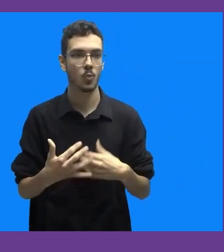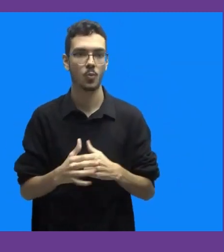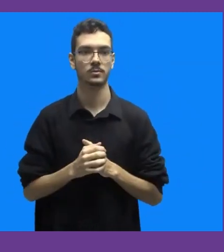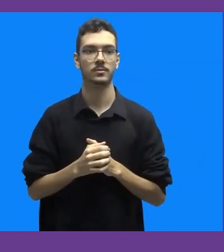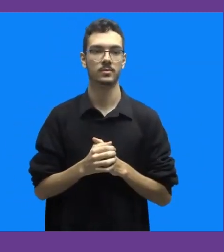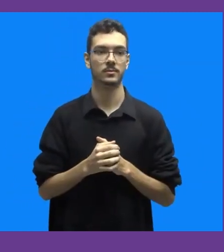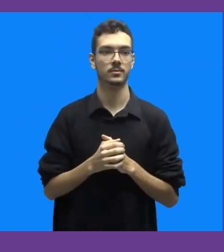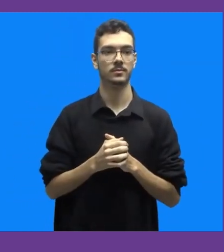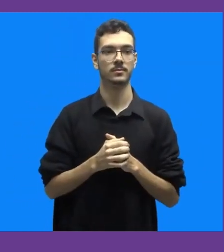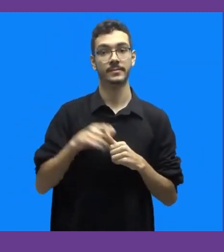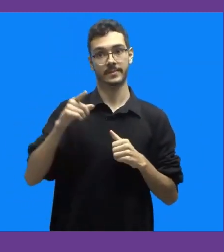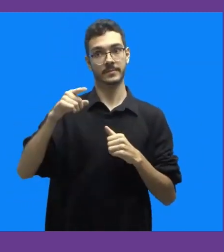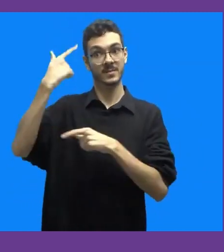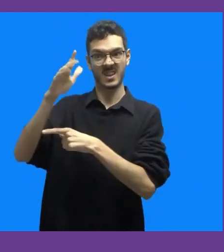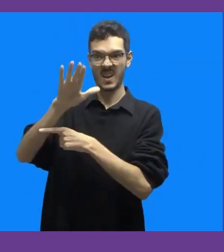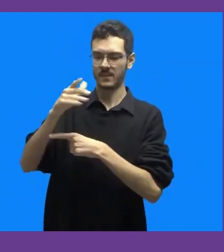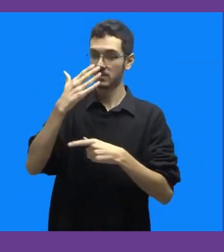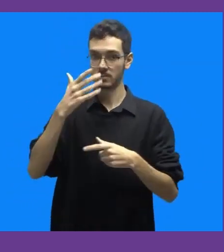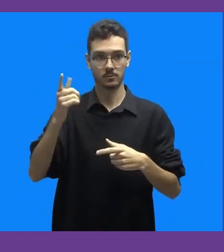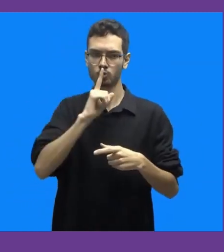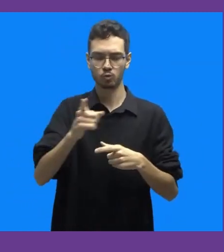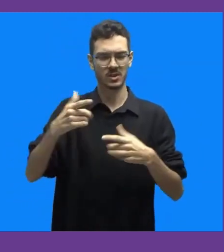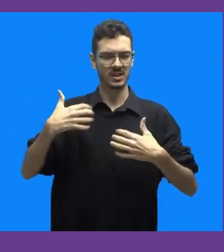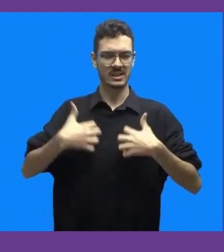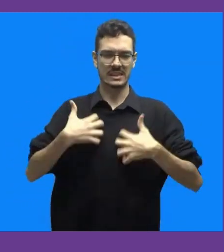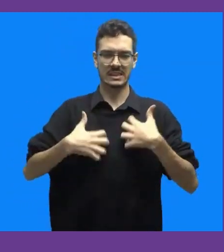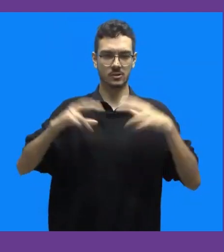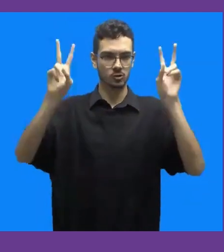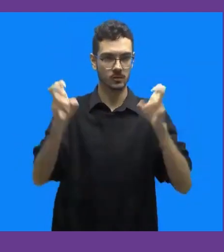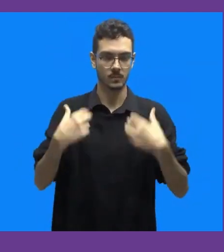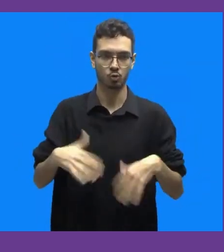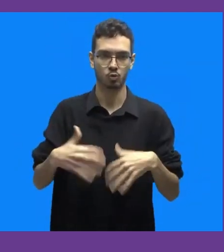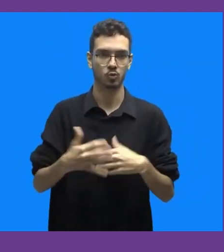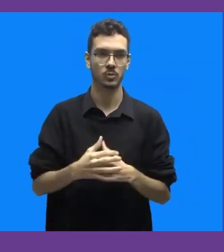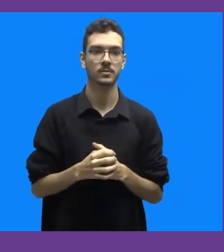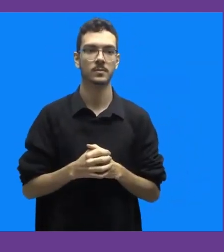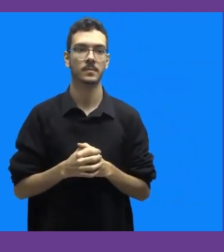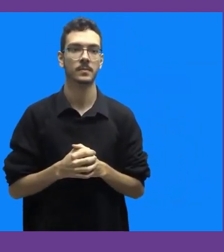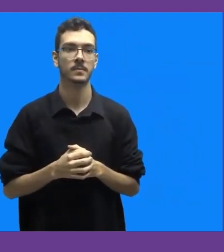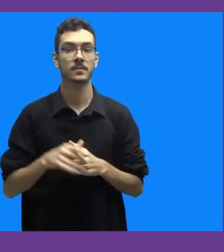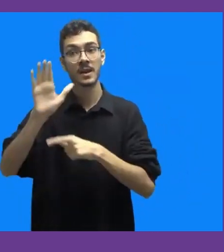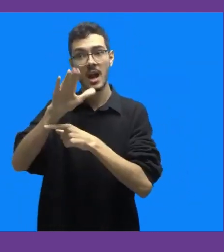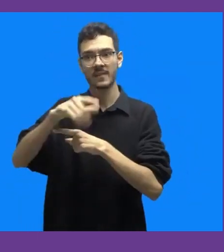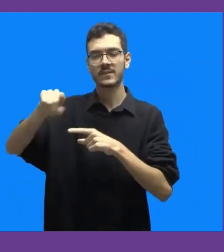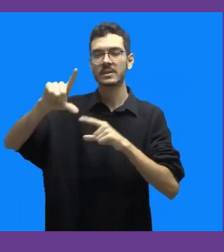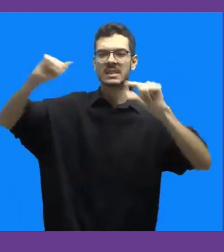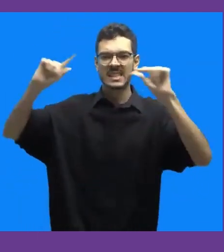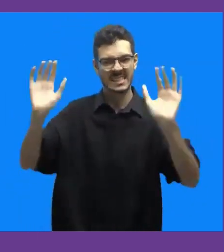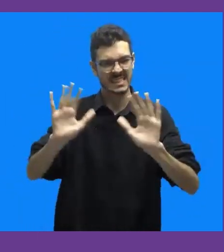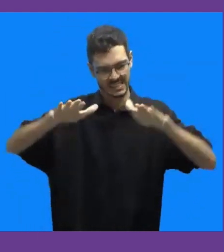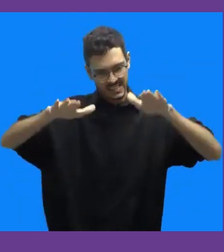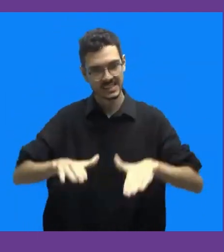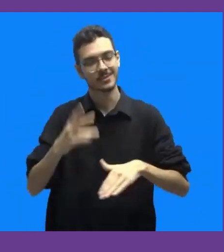date there because it's going to be really interesting. And thank you, Alice. And Gerald, as